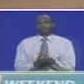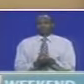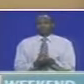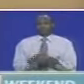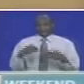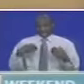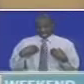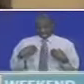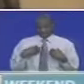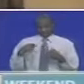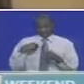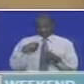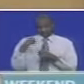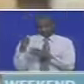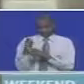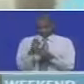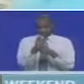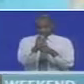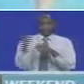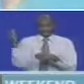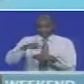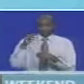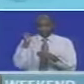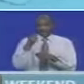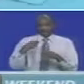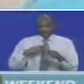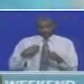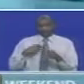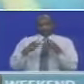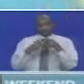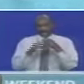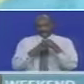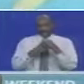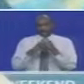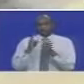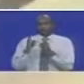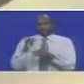And the Queen's baton lands in Kenya ahead of the July Commonwealth Games.